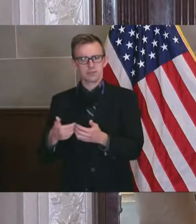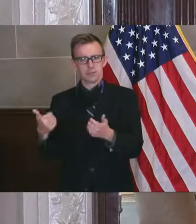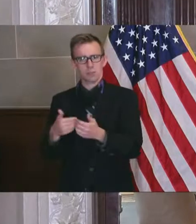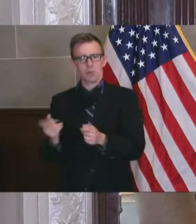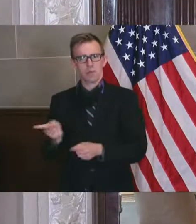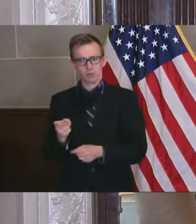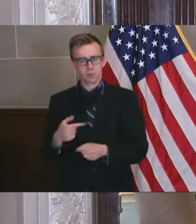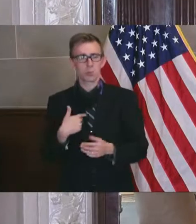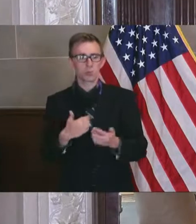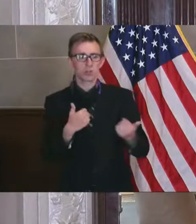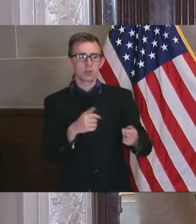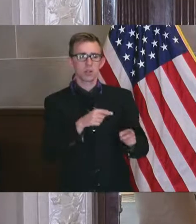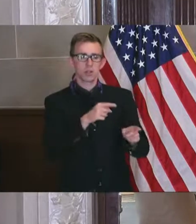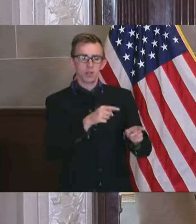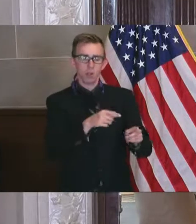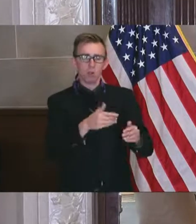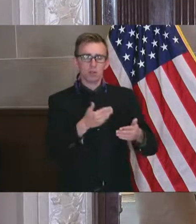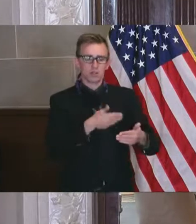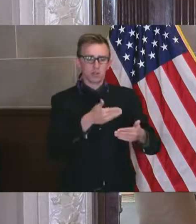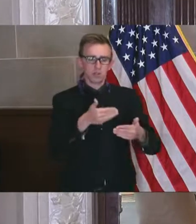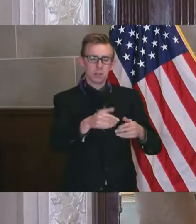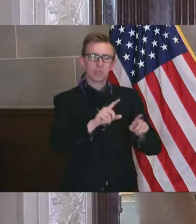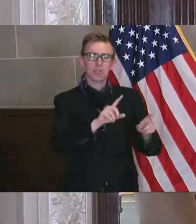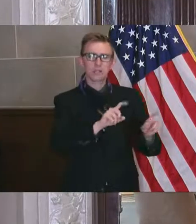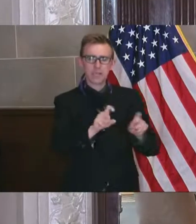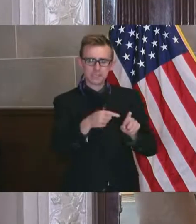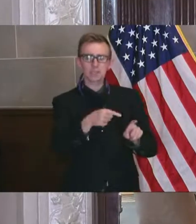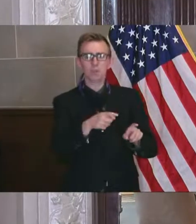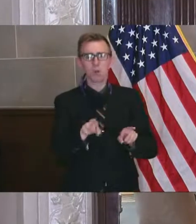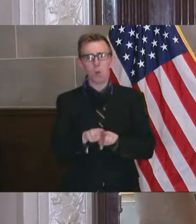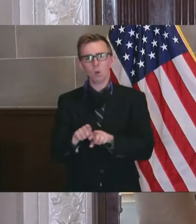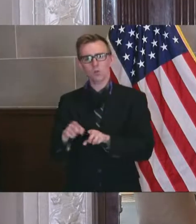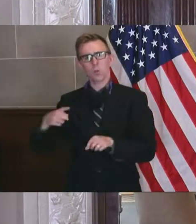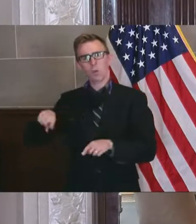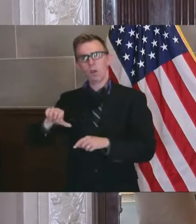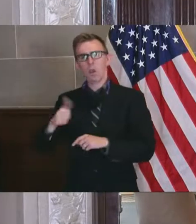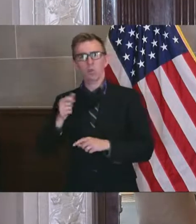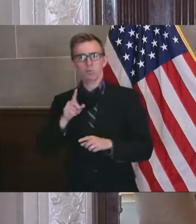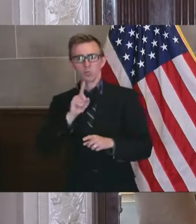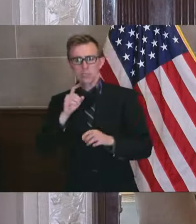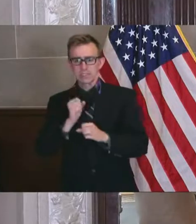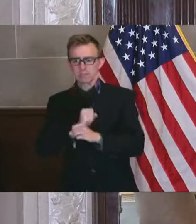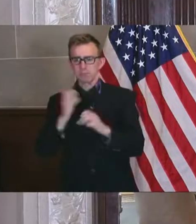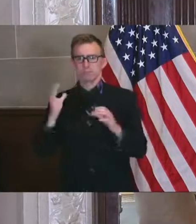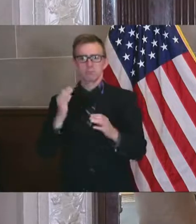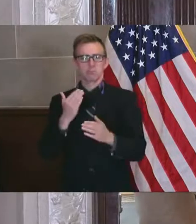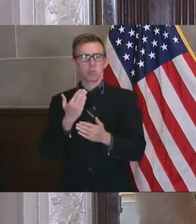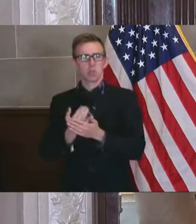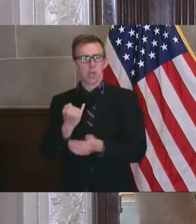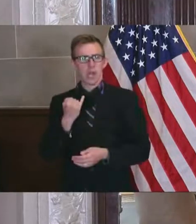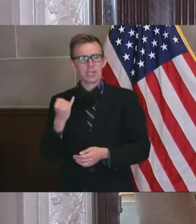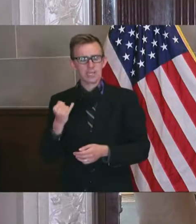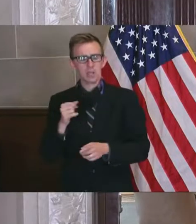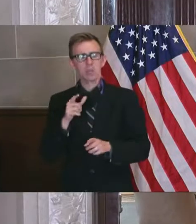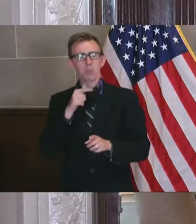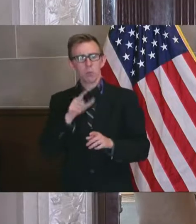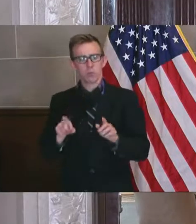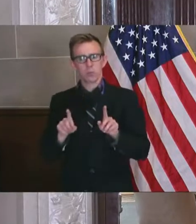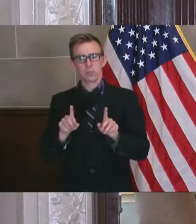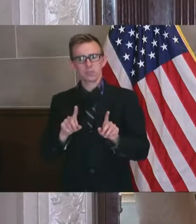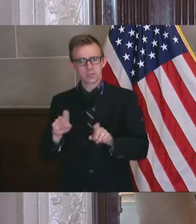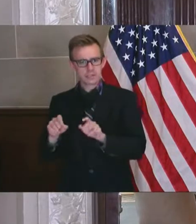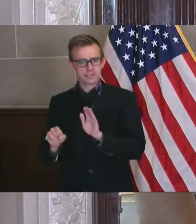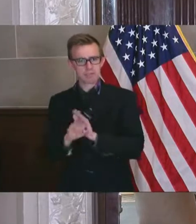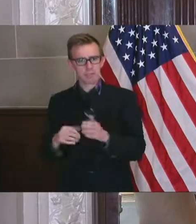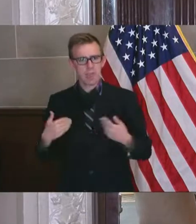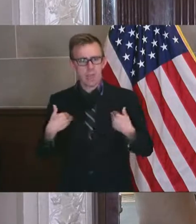only separating the serological cases, but to give you and everyone else a true picture of how many people have tested positive as